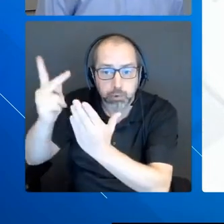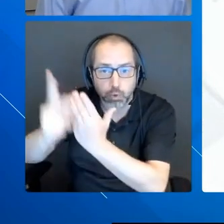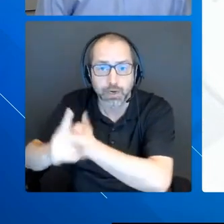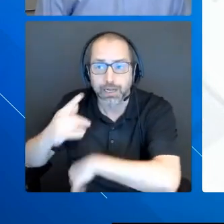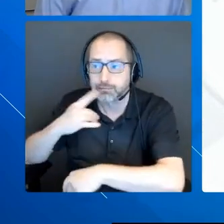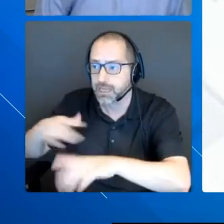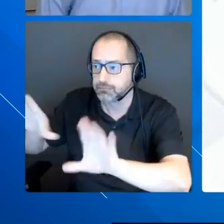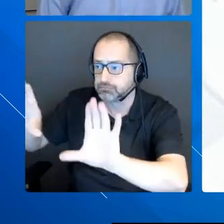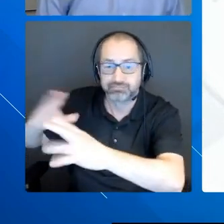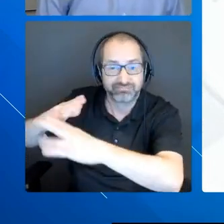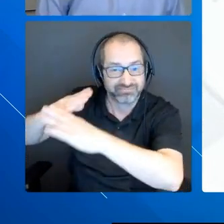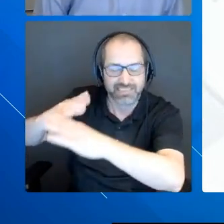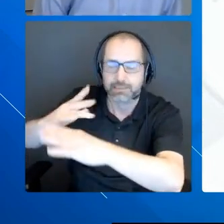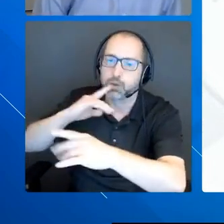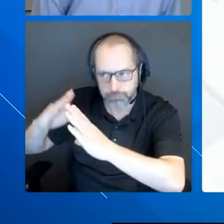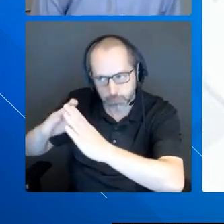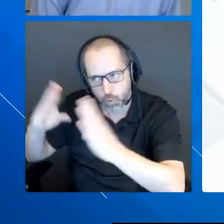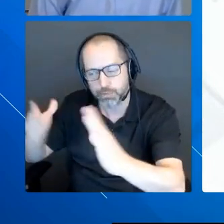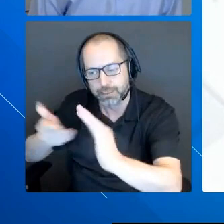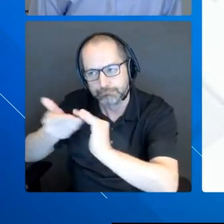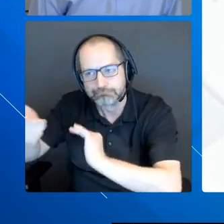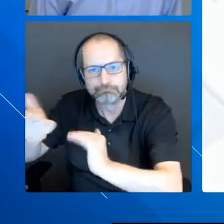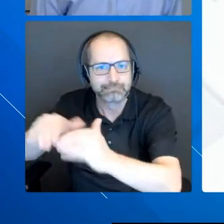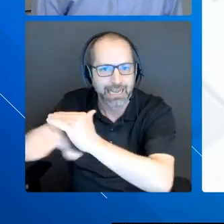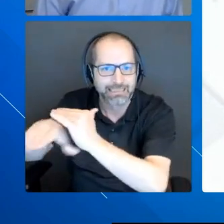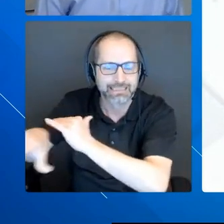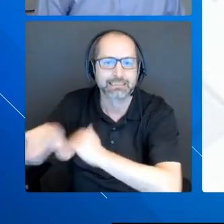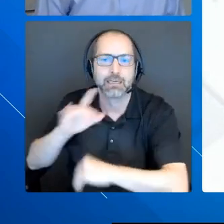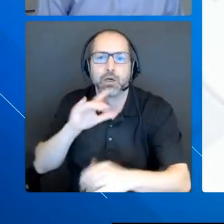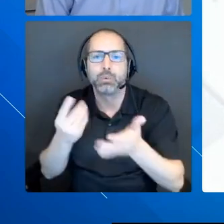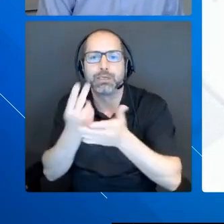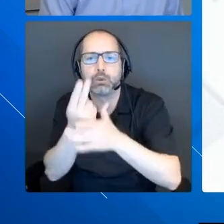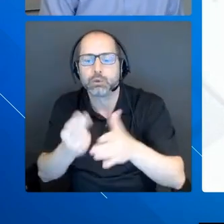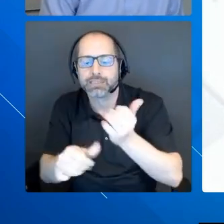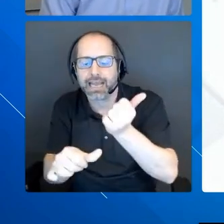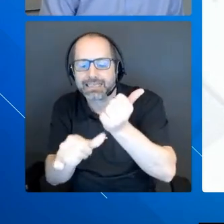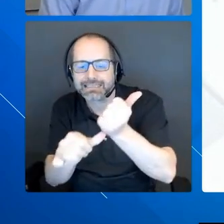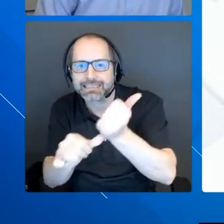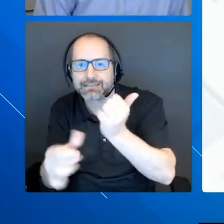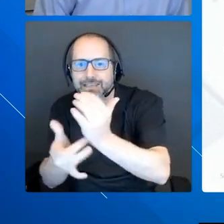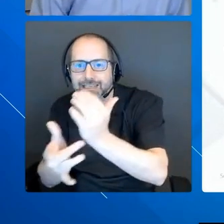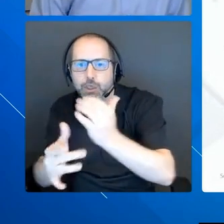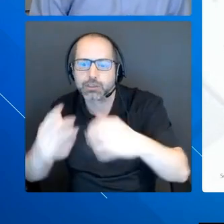with disabilities, often by use of something called assistive technology, or AT.